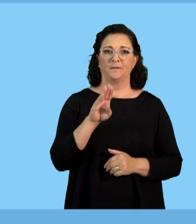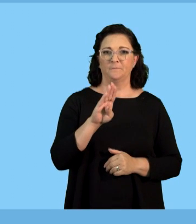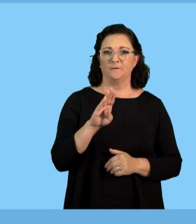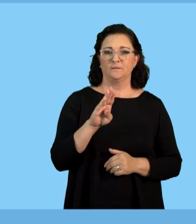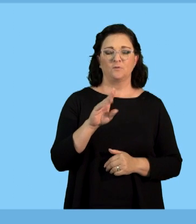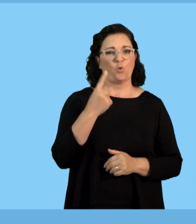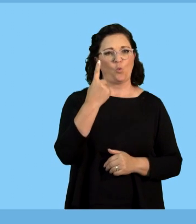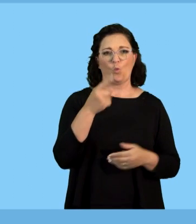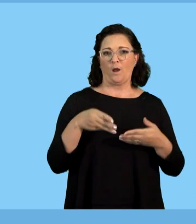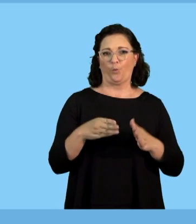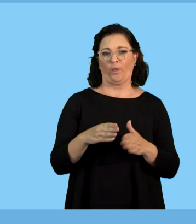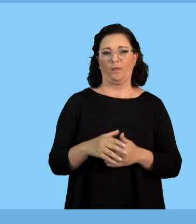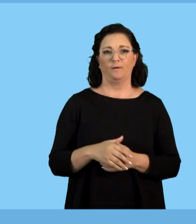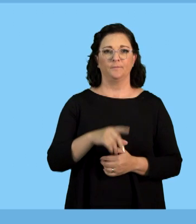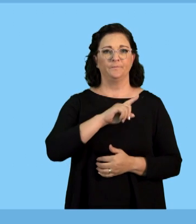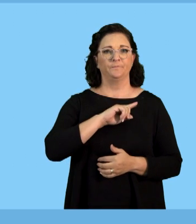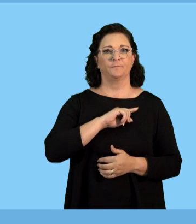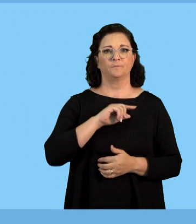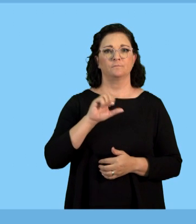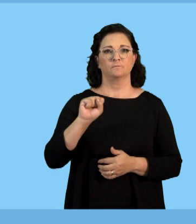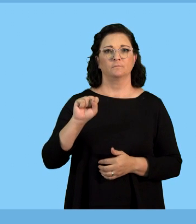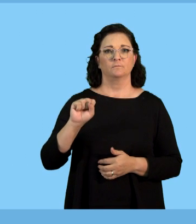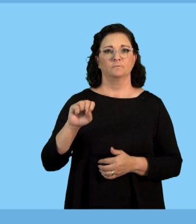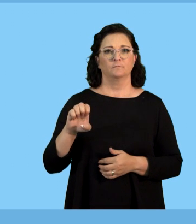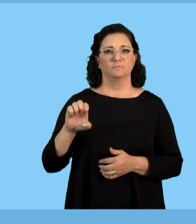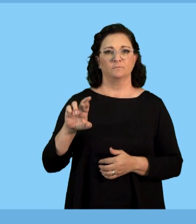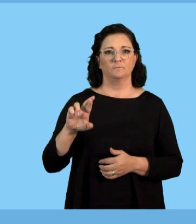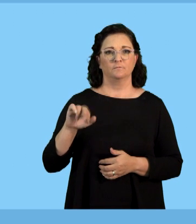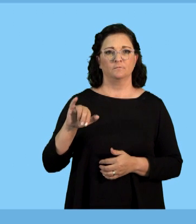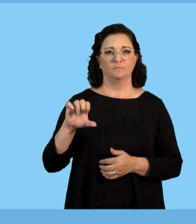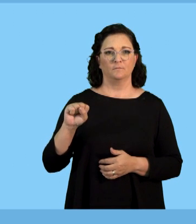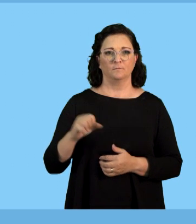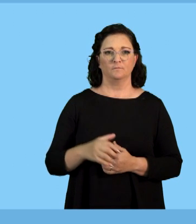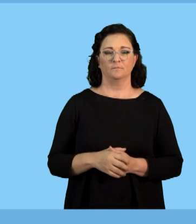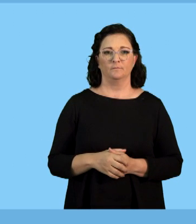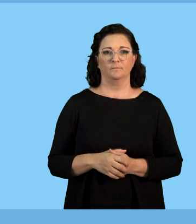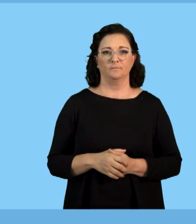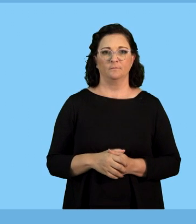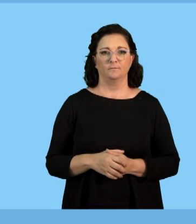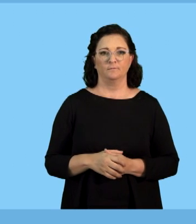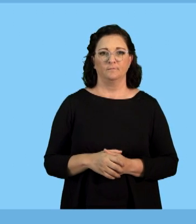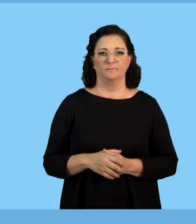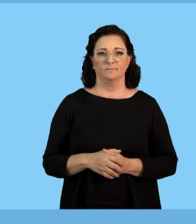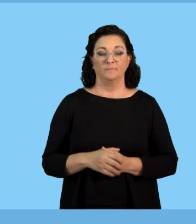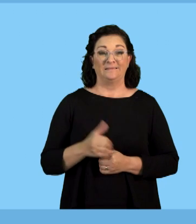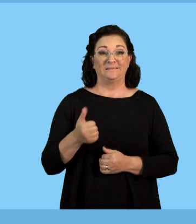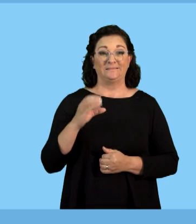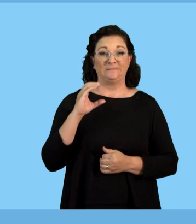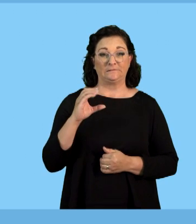B, again, there was only one pathway for the current to follow, so therefore B is also in